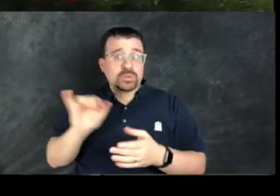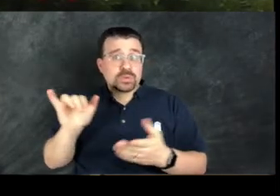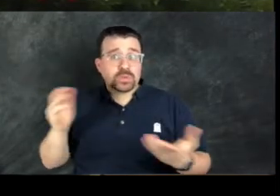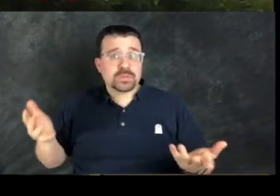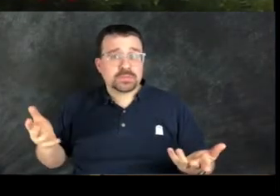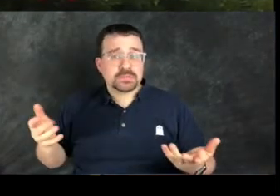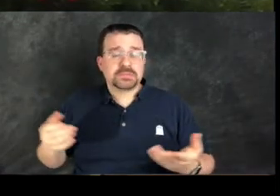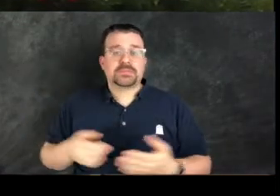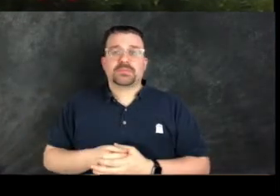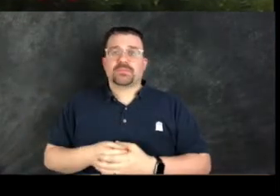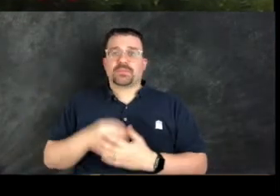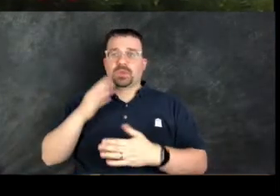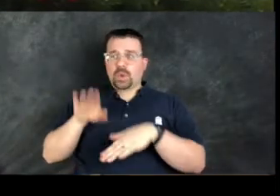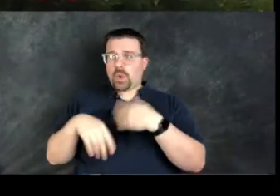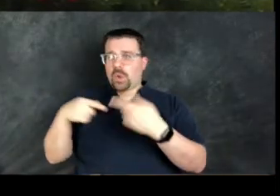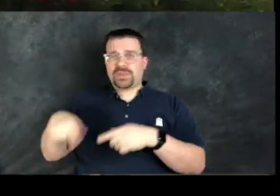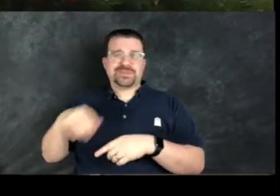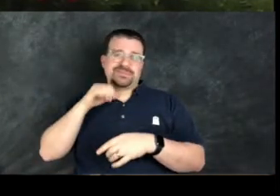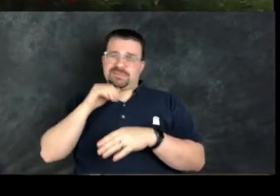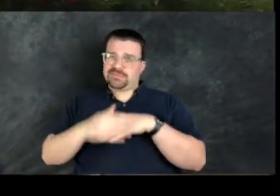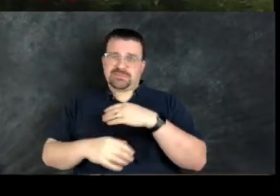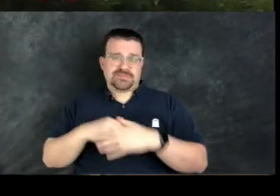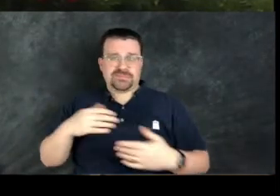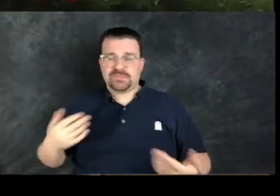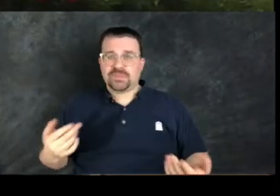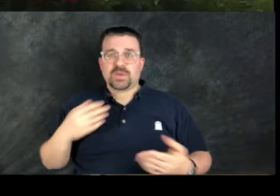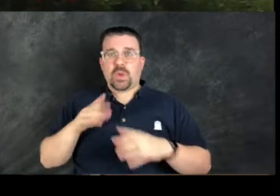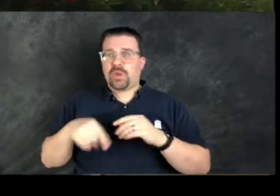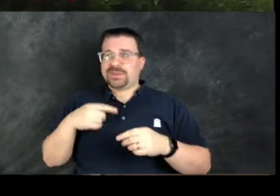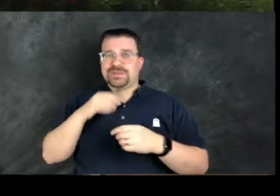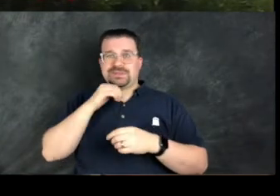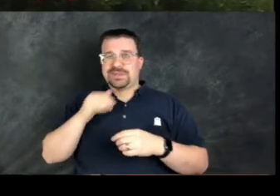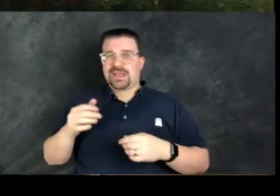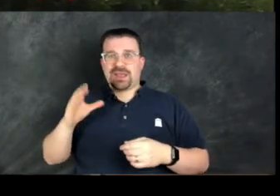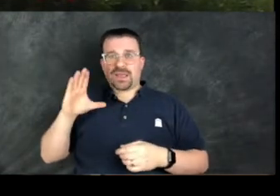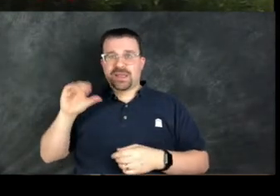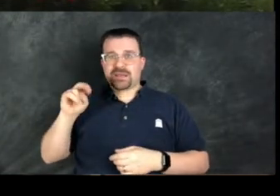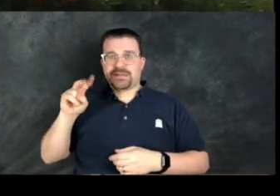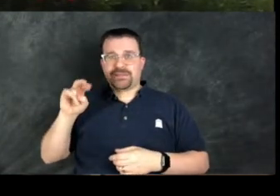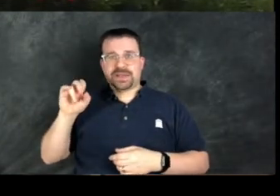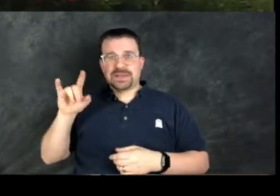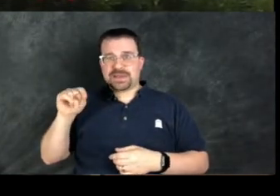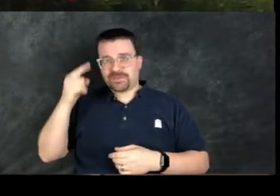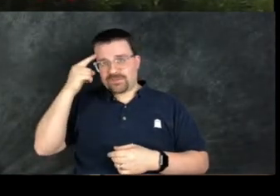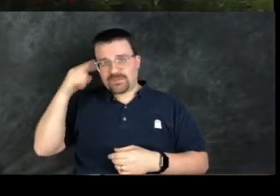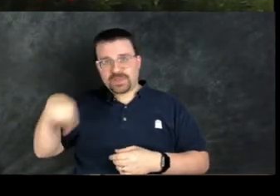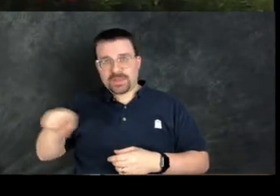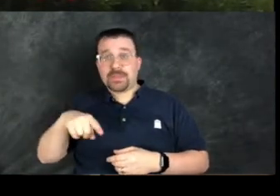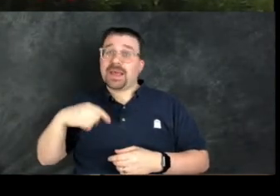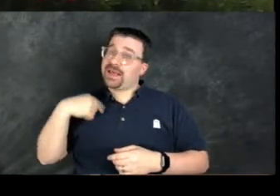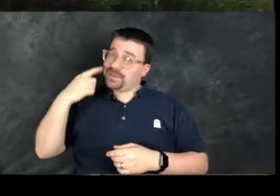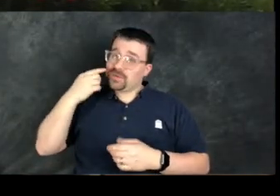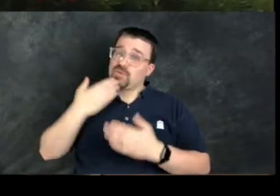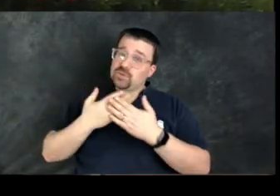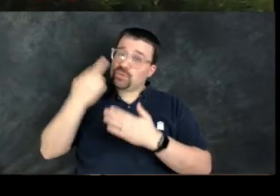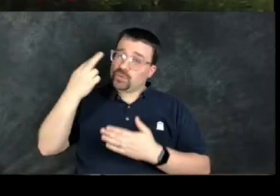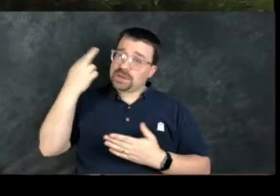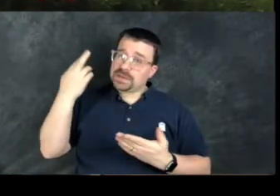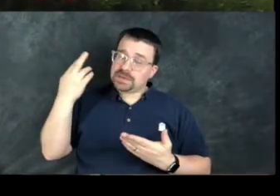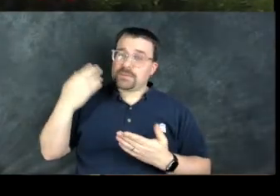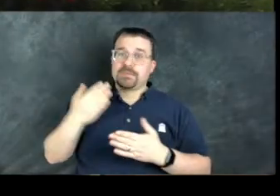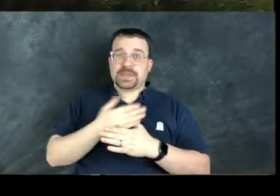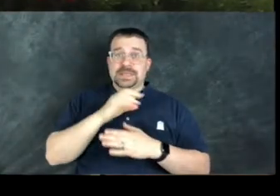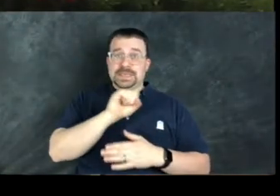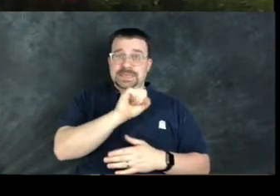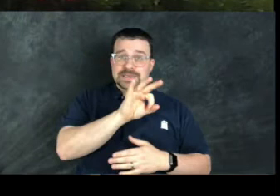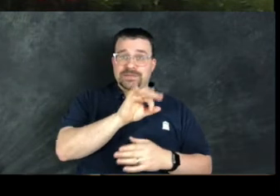All this is uncomfortable. All this is inconvenient for them. But I think it's for a good reason. Between San Francisco, Los